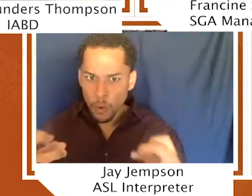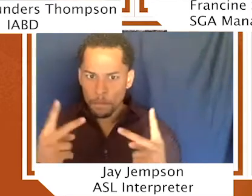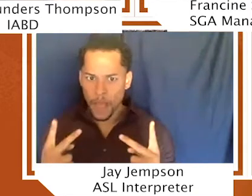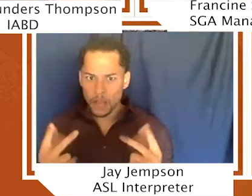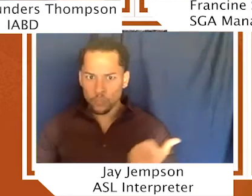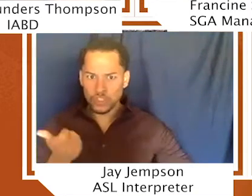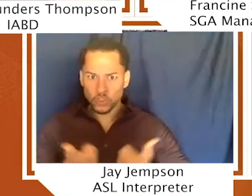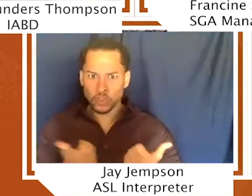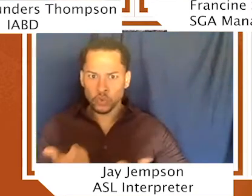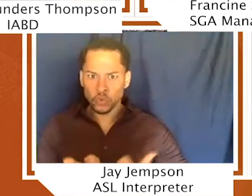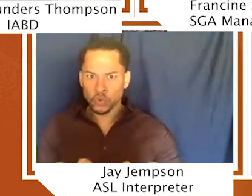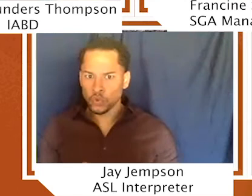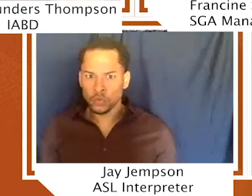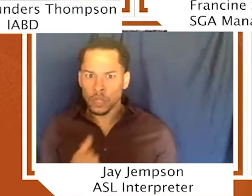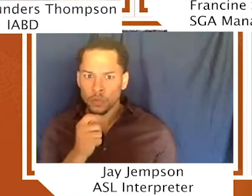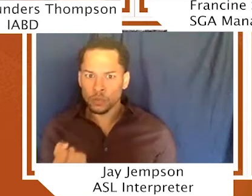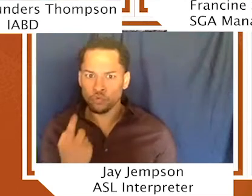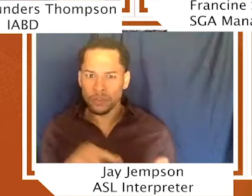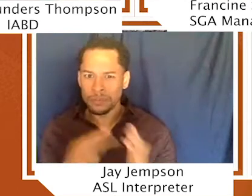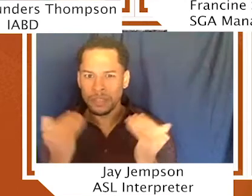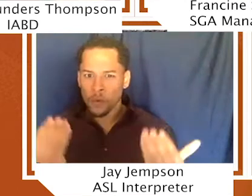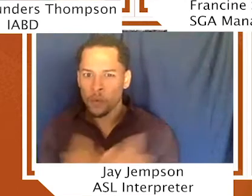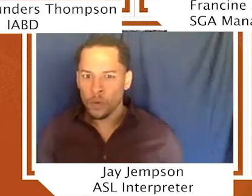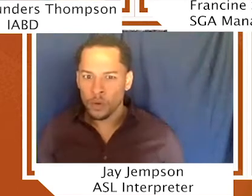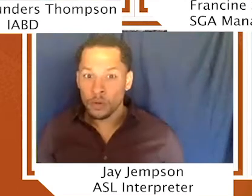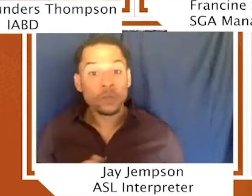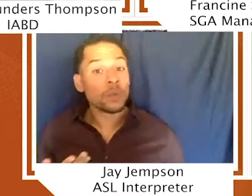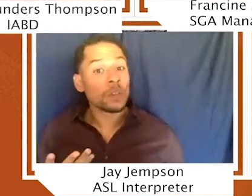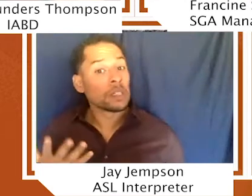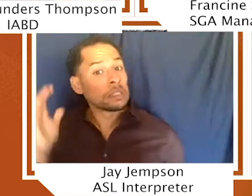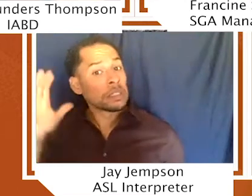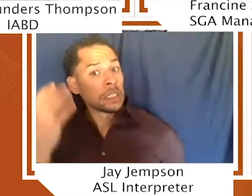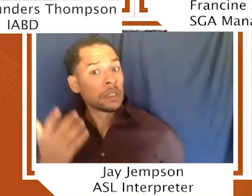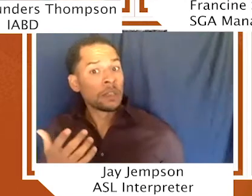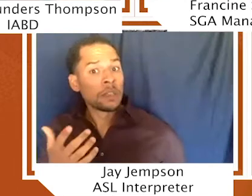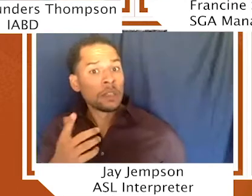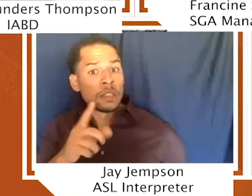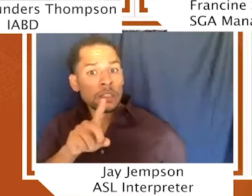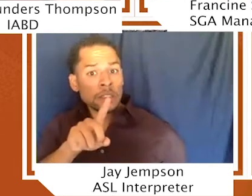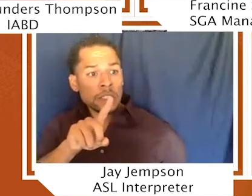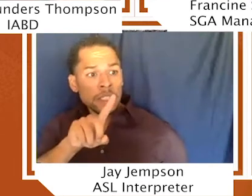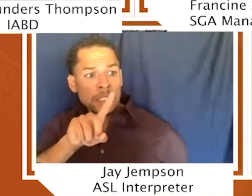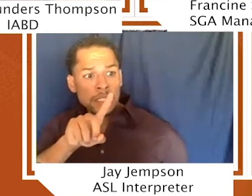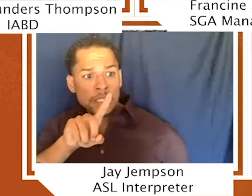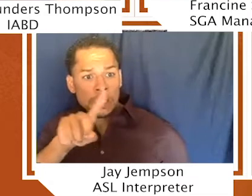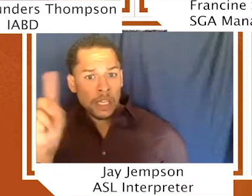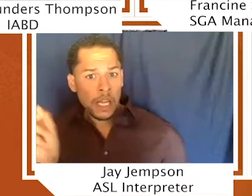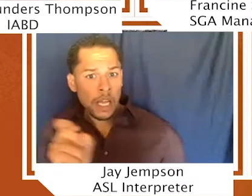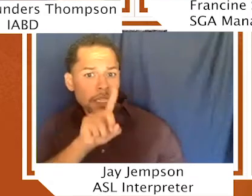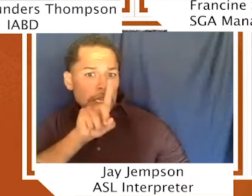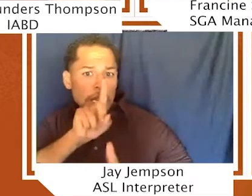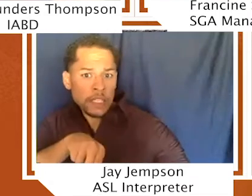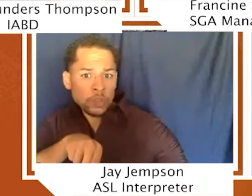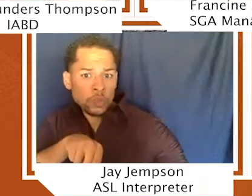And again, what I see is the answer is in inviting everybody to the table. The answer is not